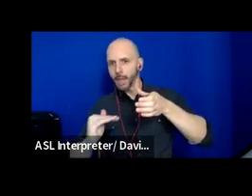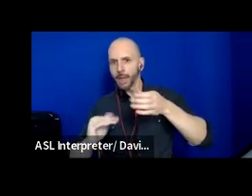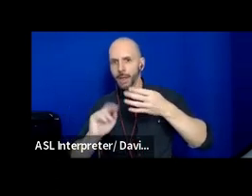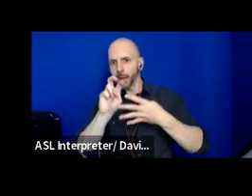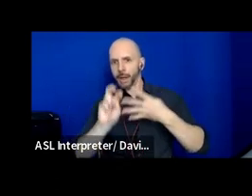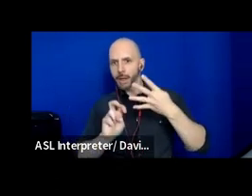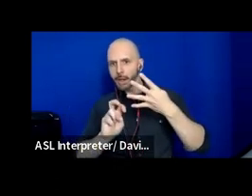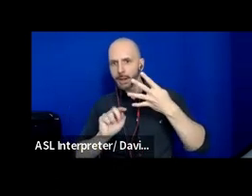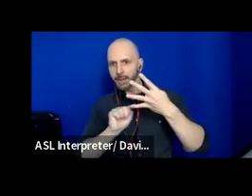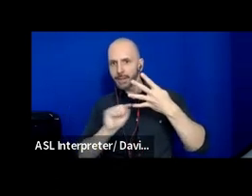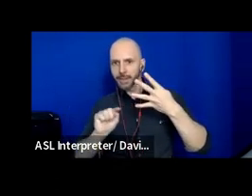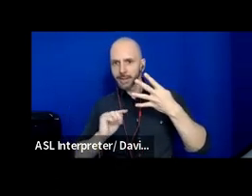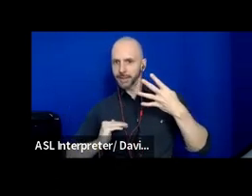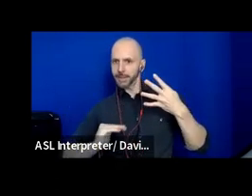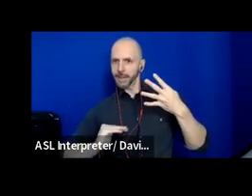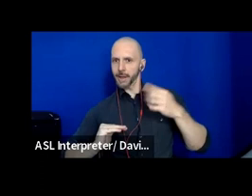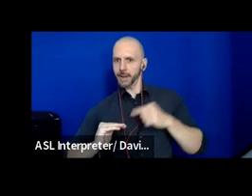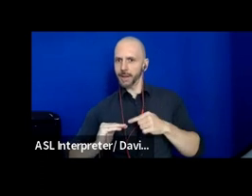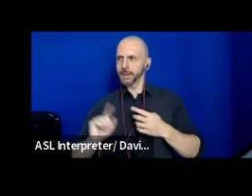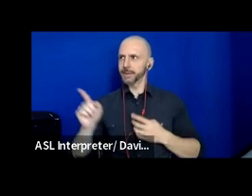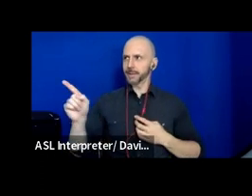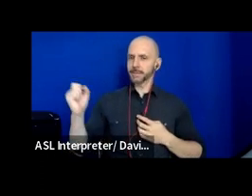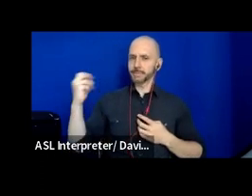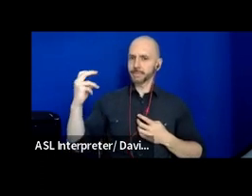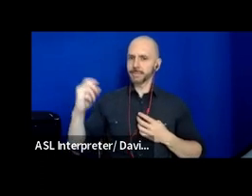thoughts or feedback that you have?